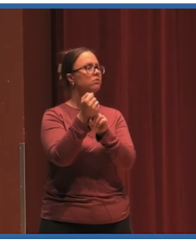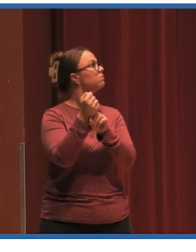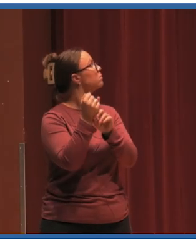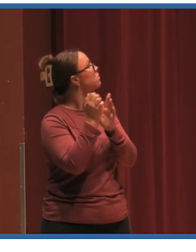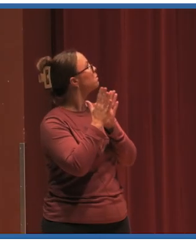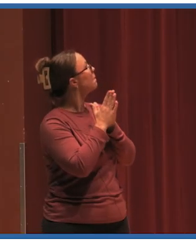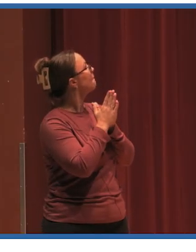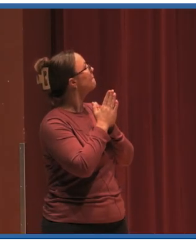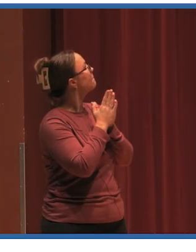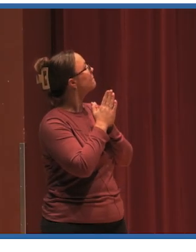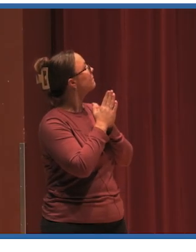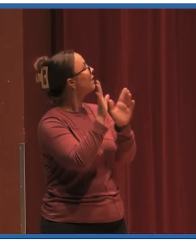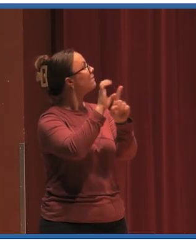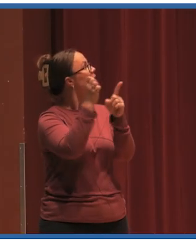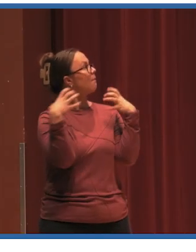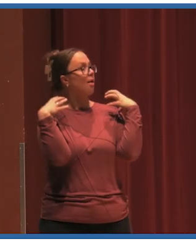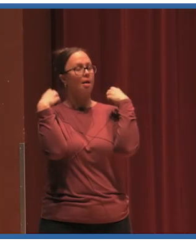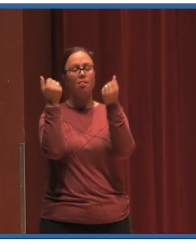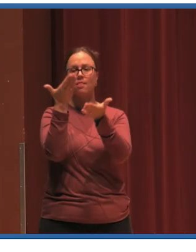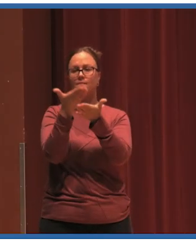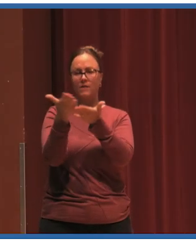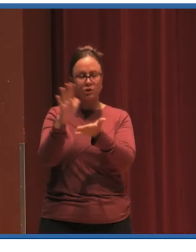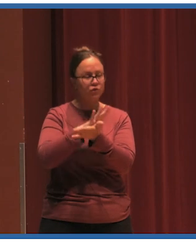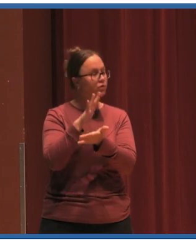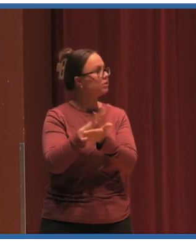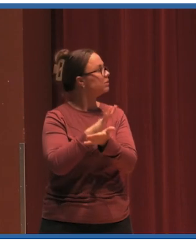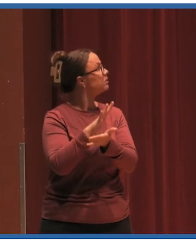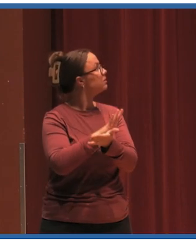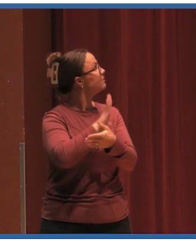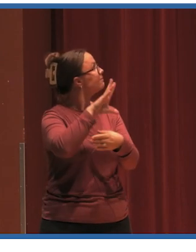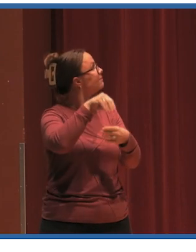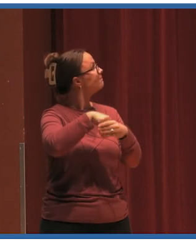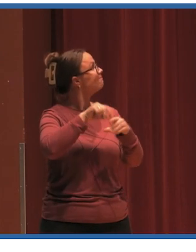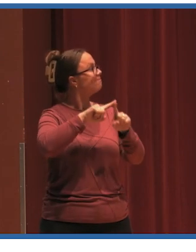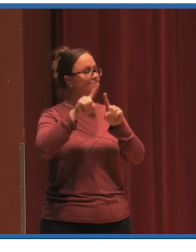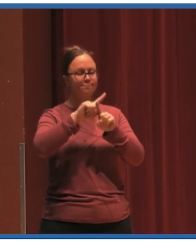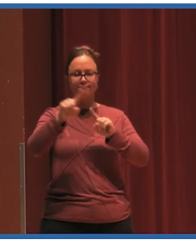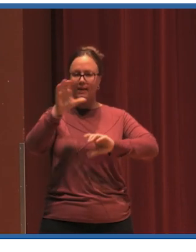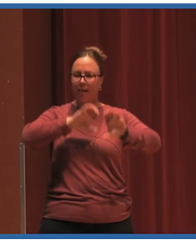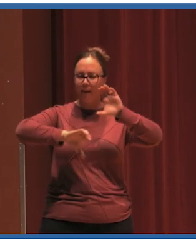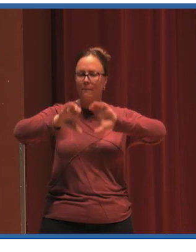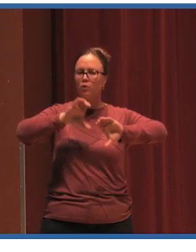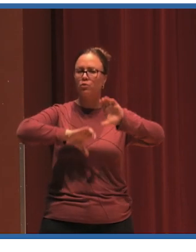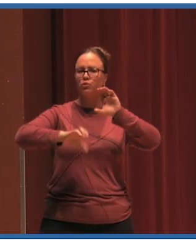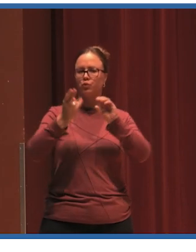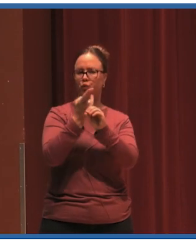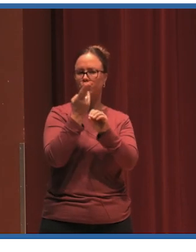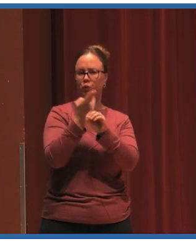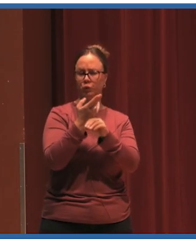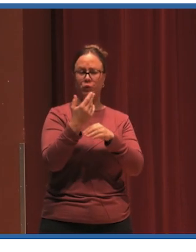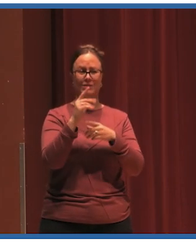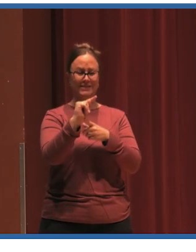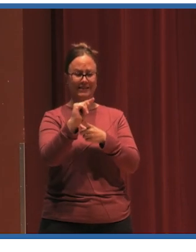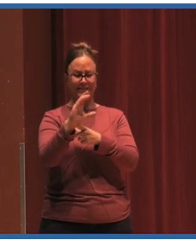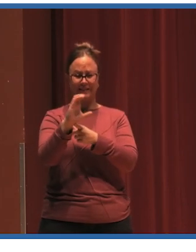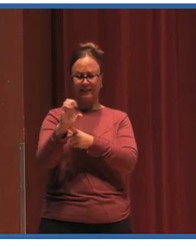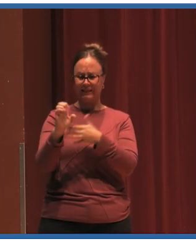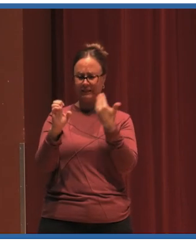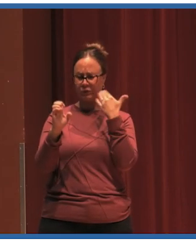And those include arsenic, atrazine, glyphosate, nitrate, radon, PFAS, and I don't know what TCE stands